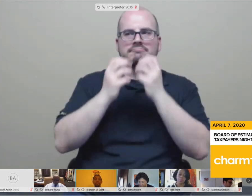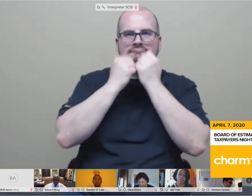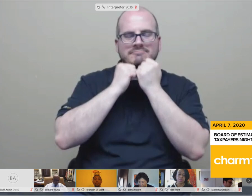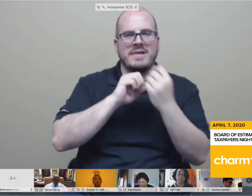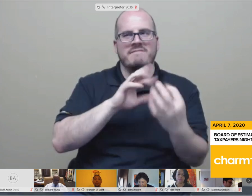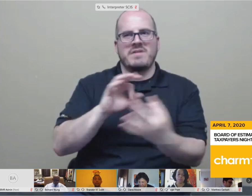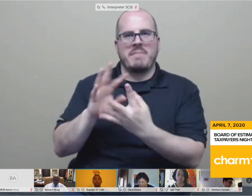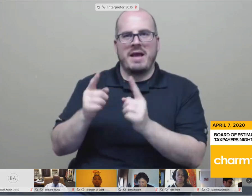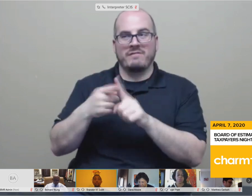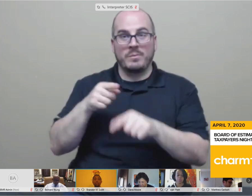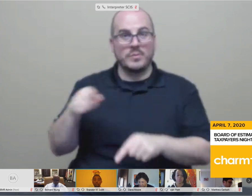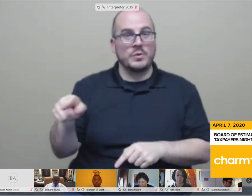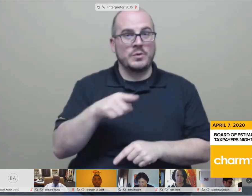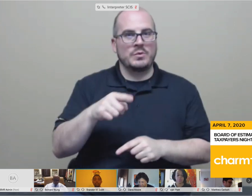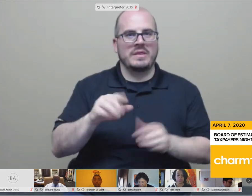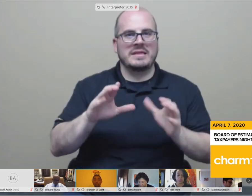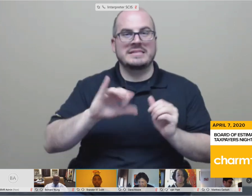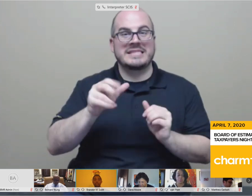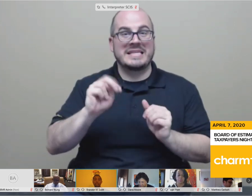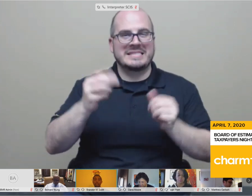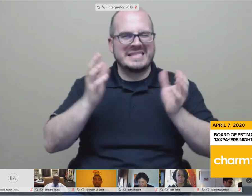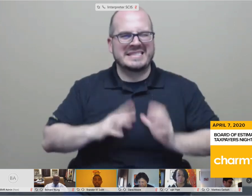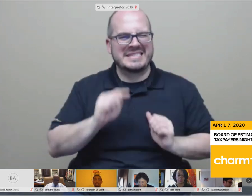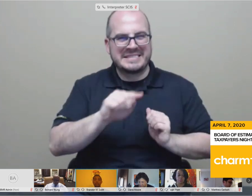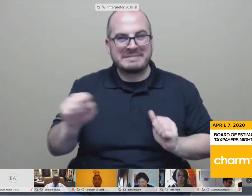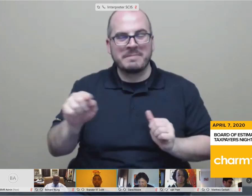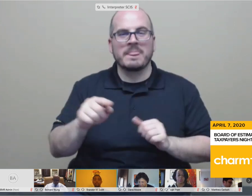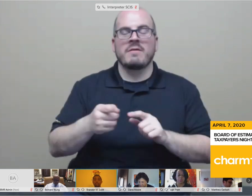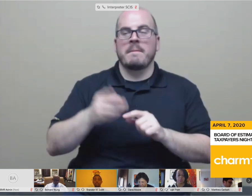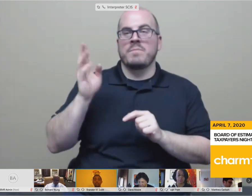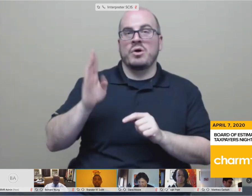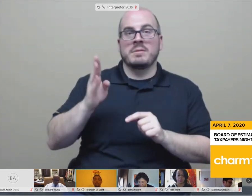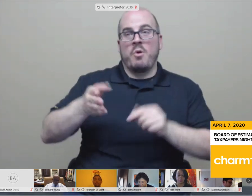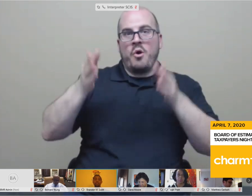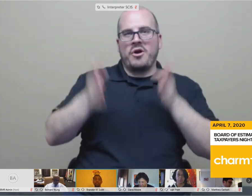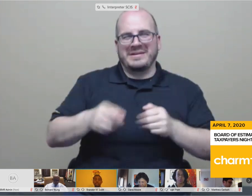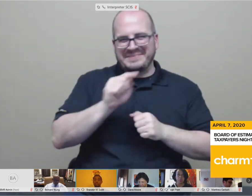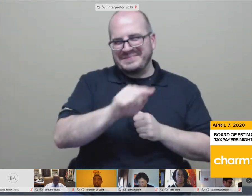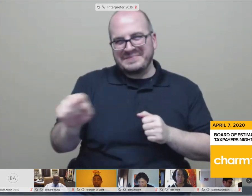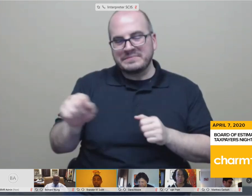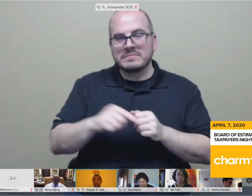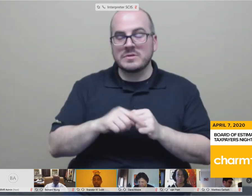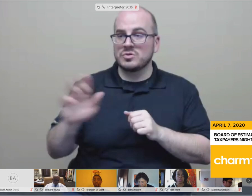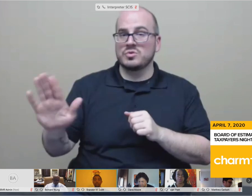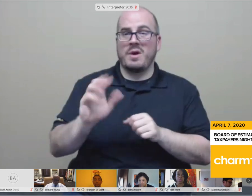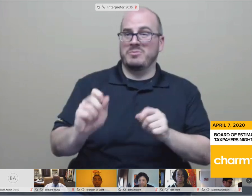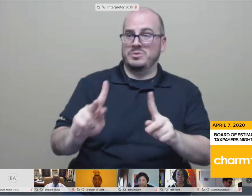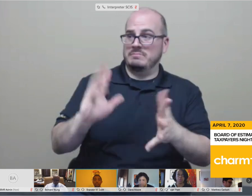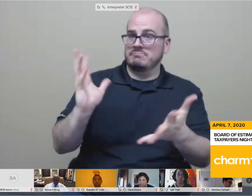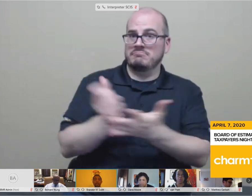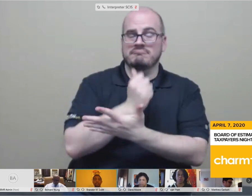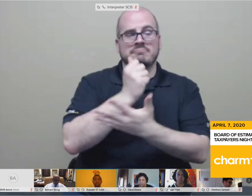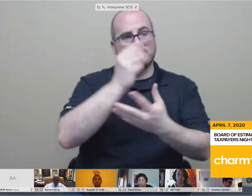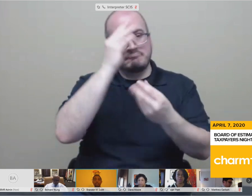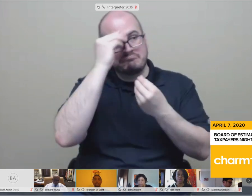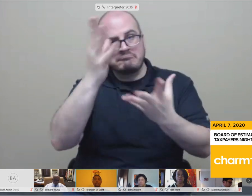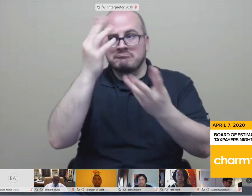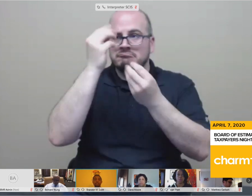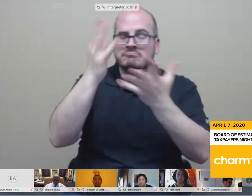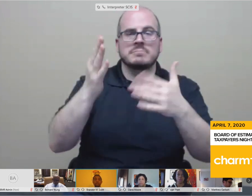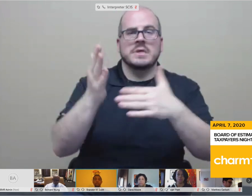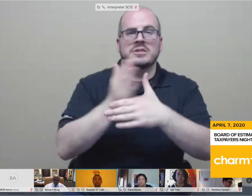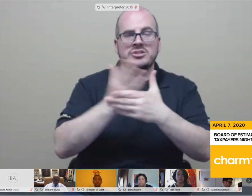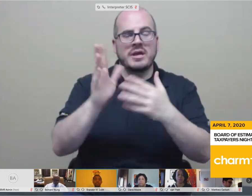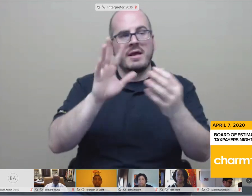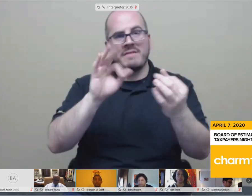hear from you, Baltimoreans, directly. And this is your opportunity as city residents to share your thoughts regarding city